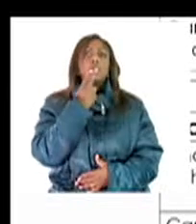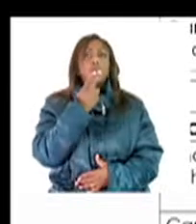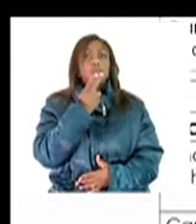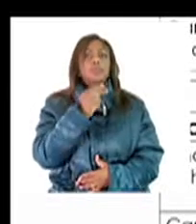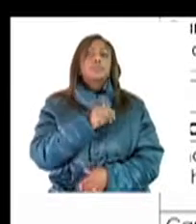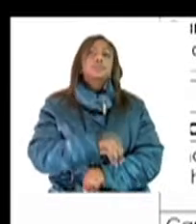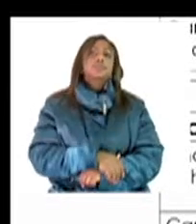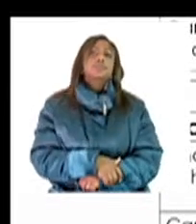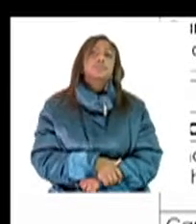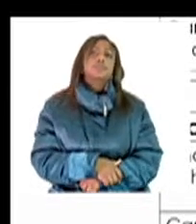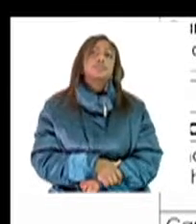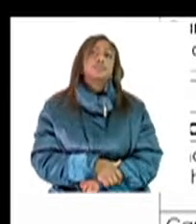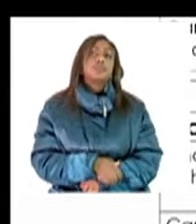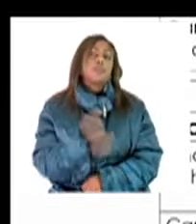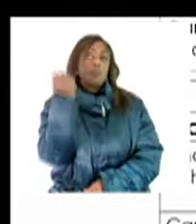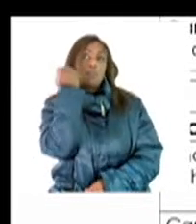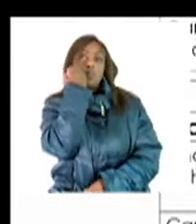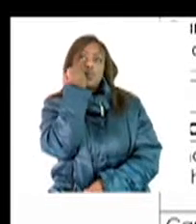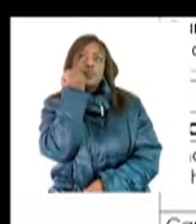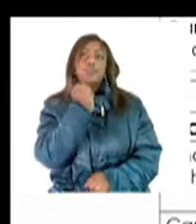Drugs.